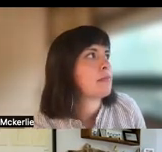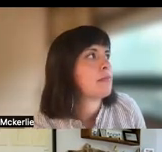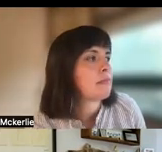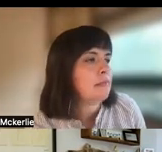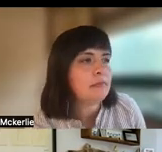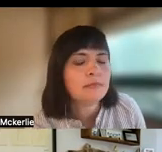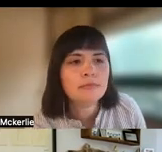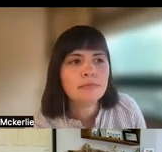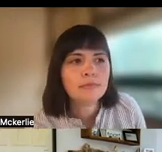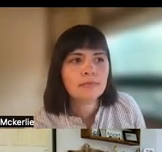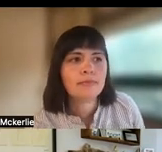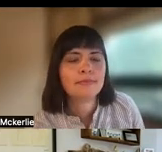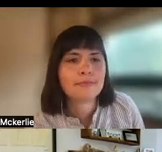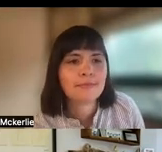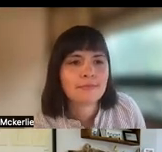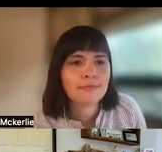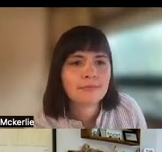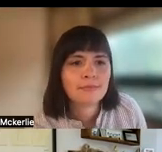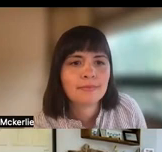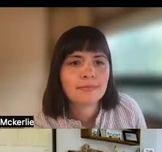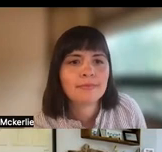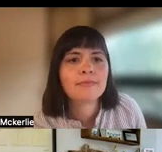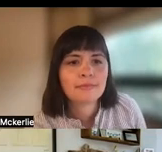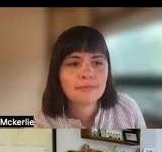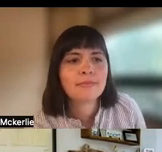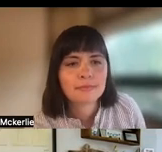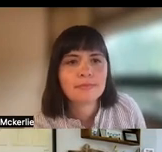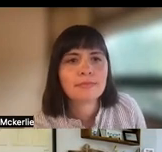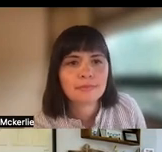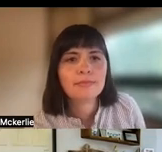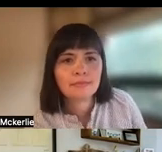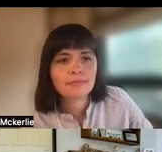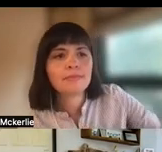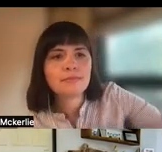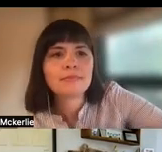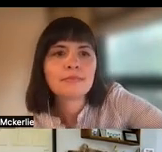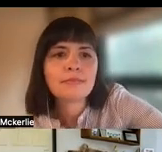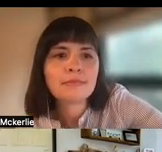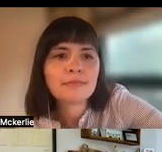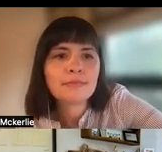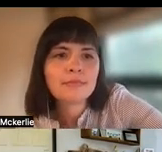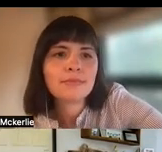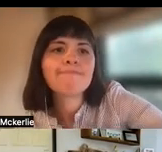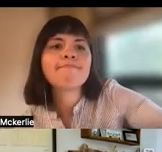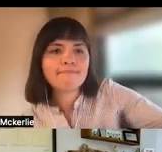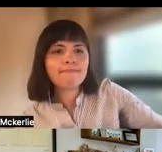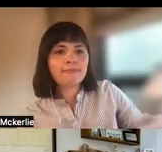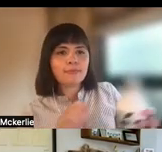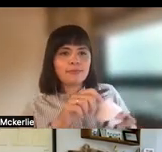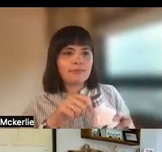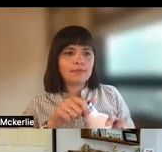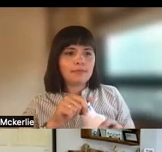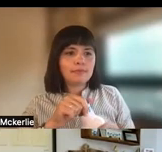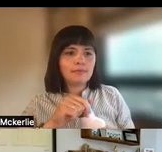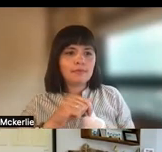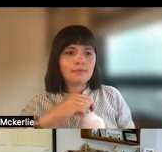You learn a lot about how families work. You are, you know, kind of another person in somebody's home. And so you learn a